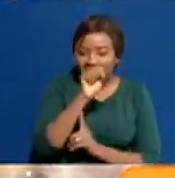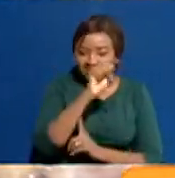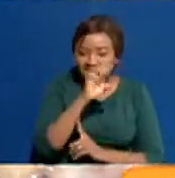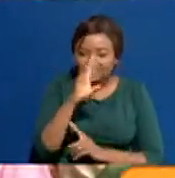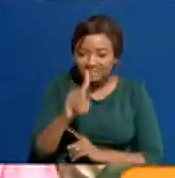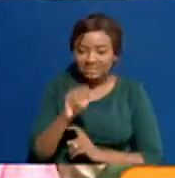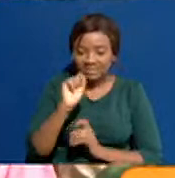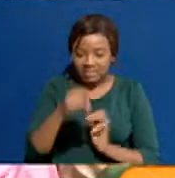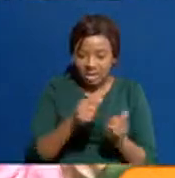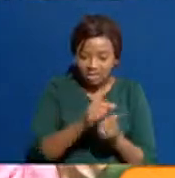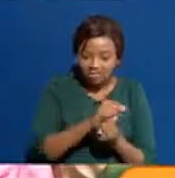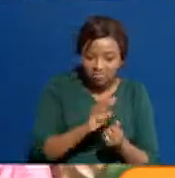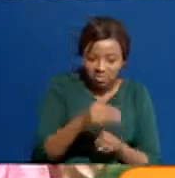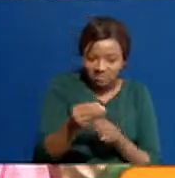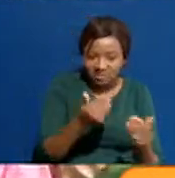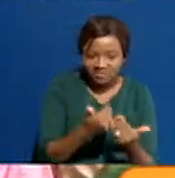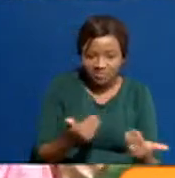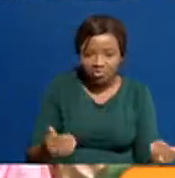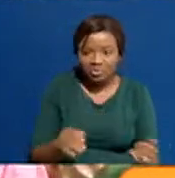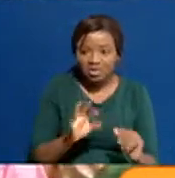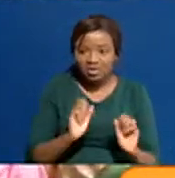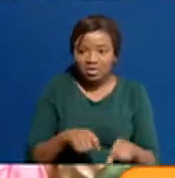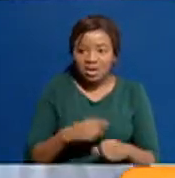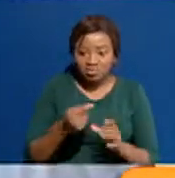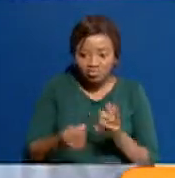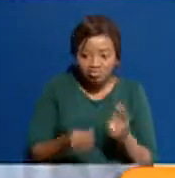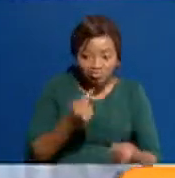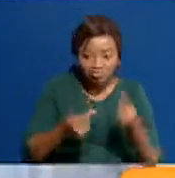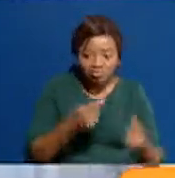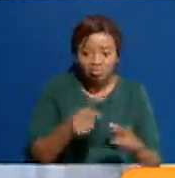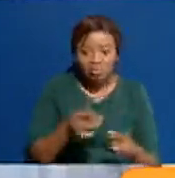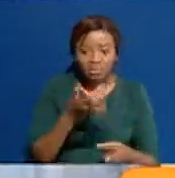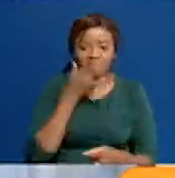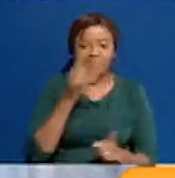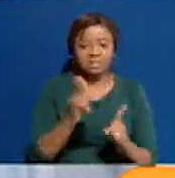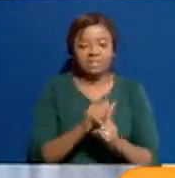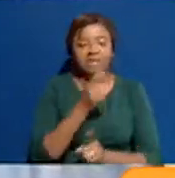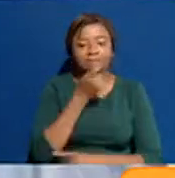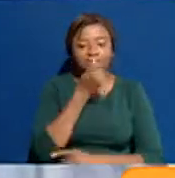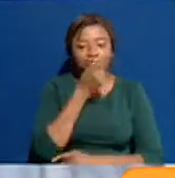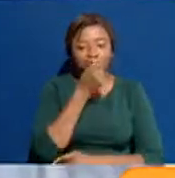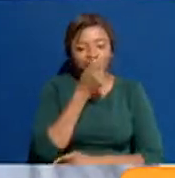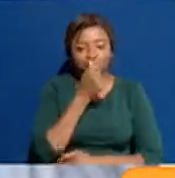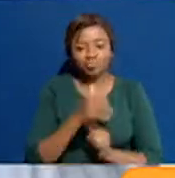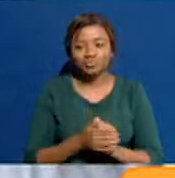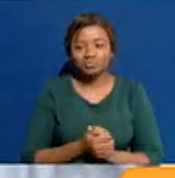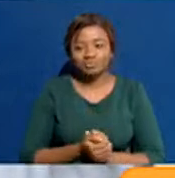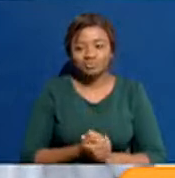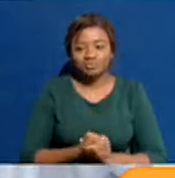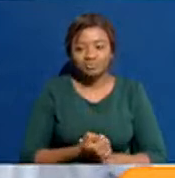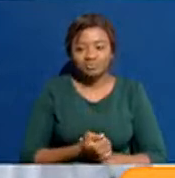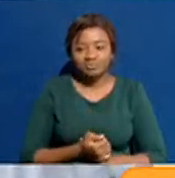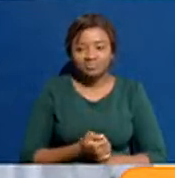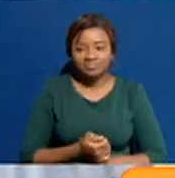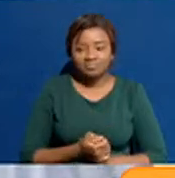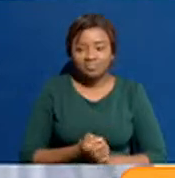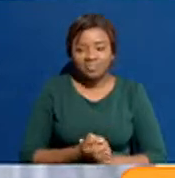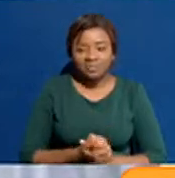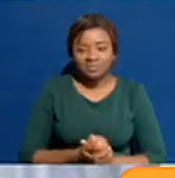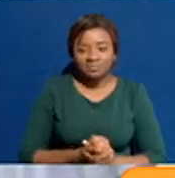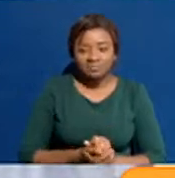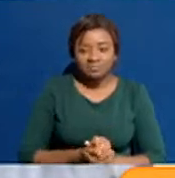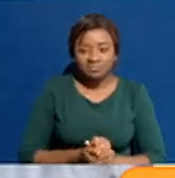chakula, ukipoid watoto wanakula, ukikaranga ni kama njuku. So we must now move away from our traditional crops, ambazo hazijasalia